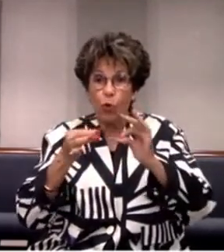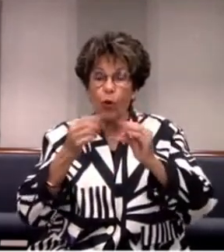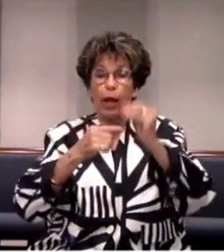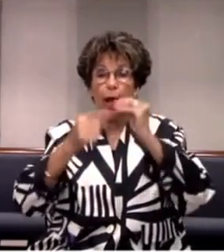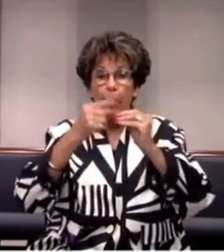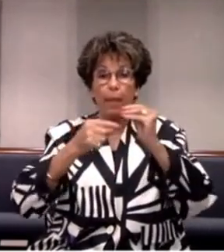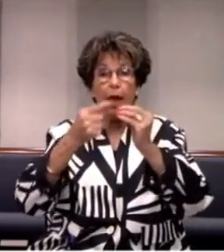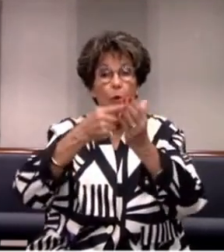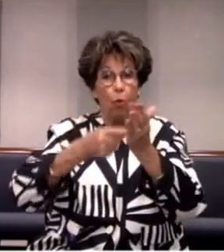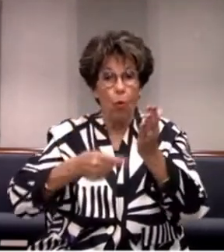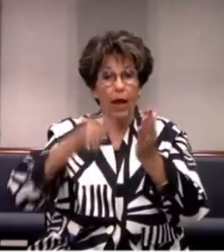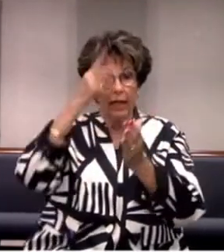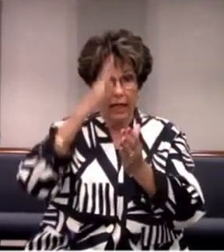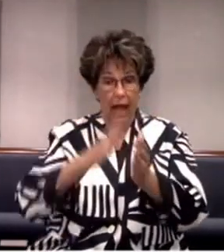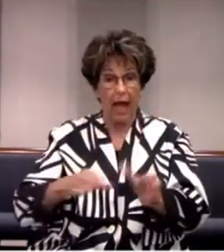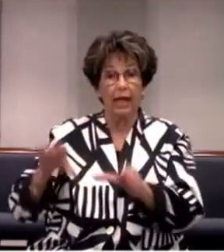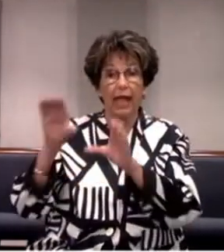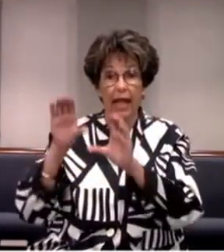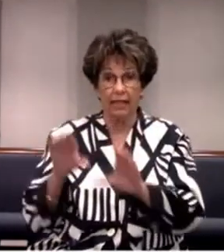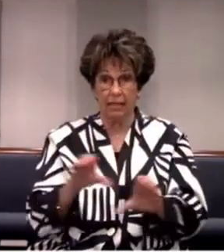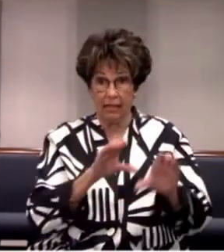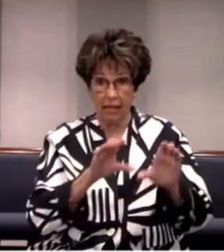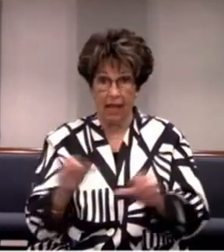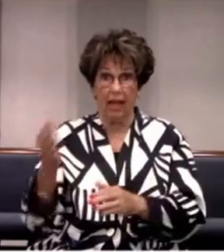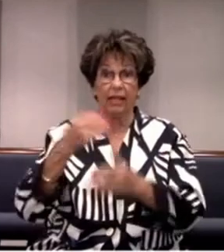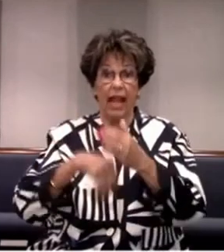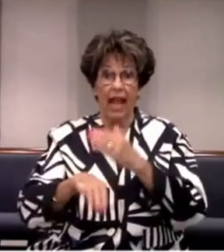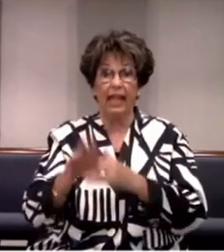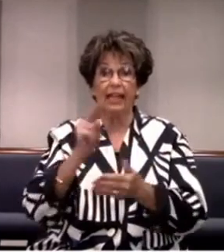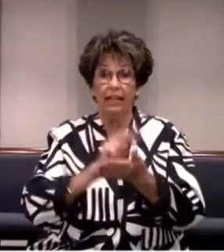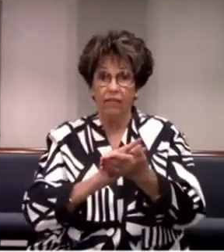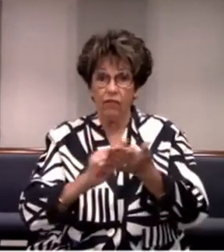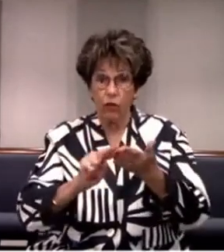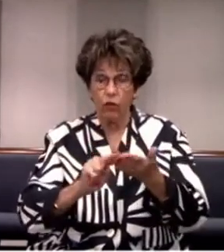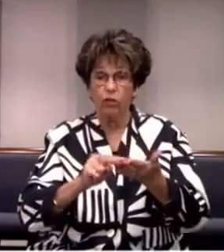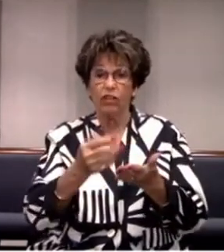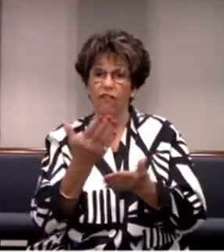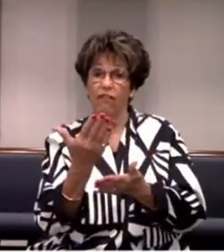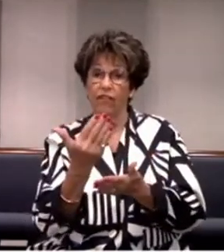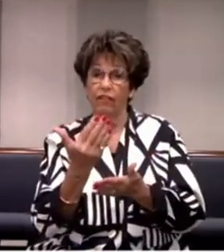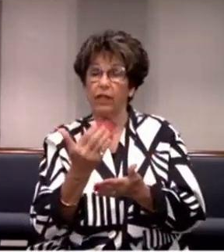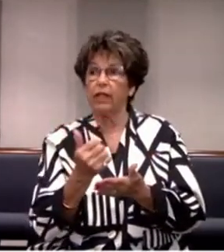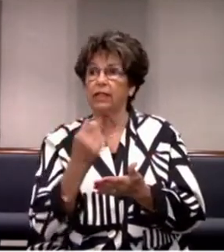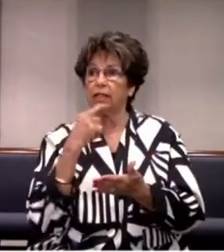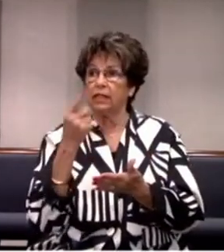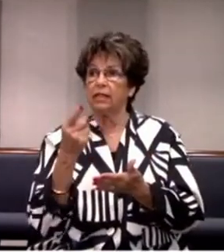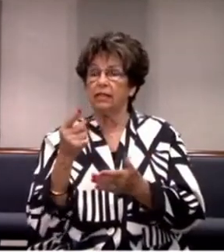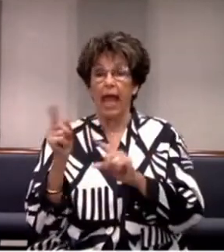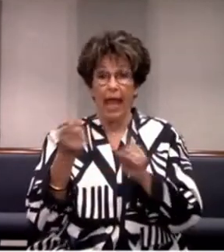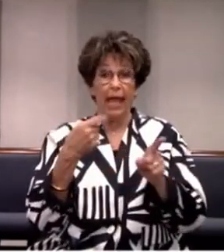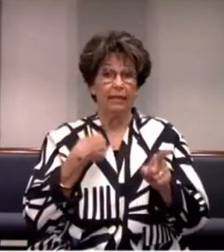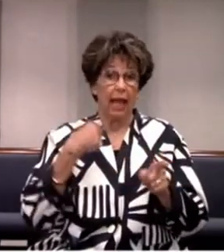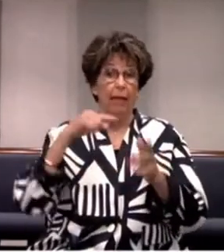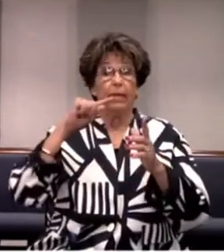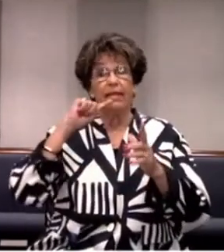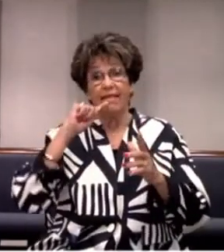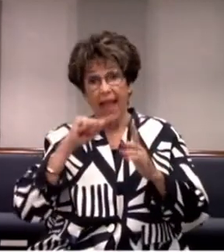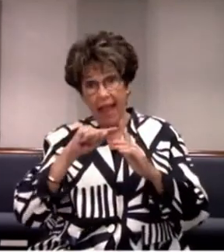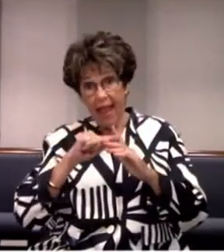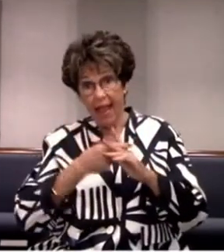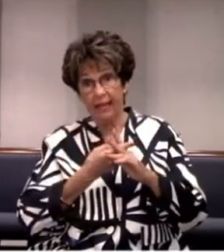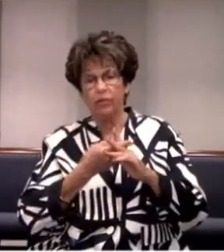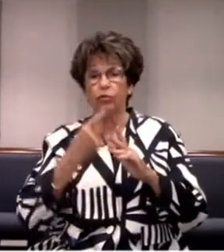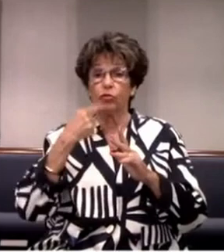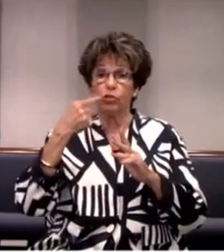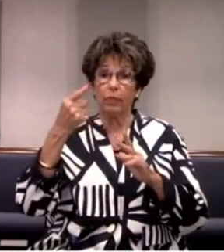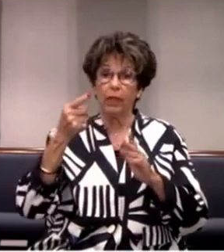He gets down here to verse number 15, and he says, and as I began to speak, the